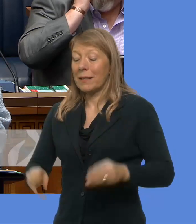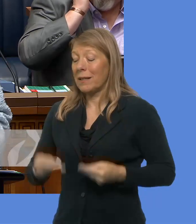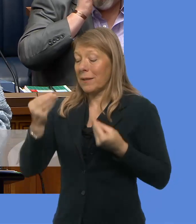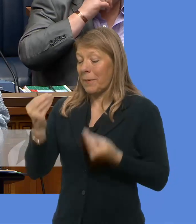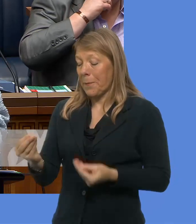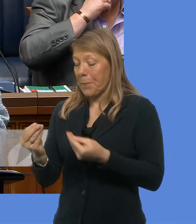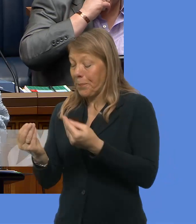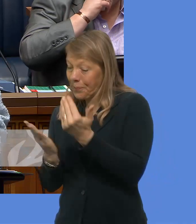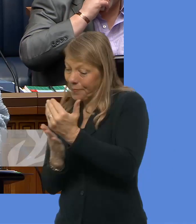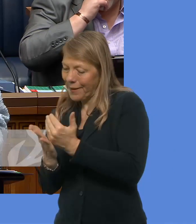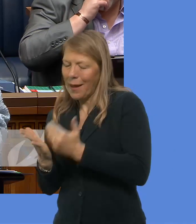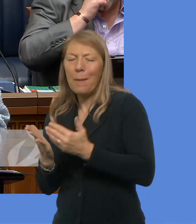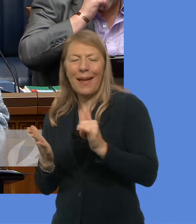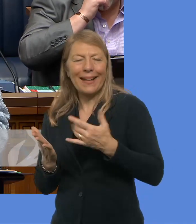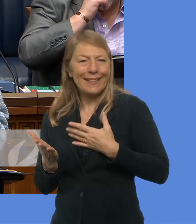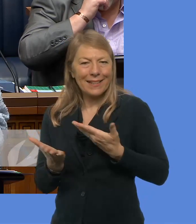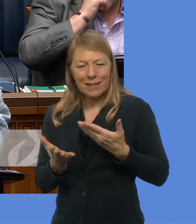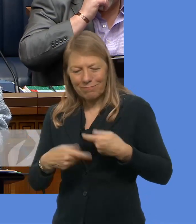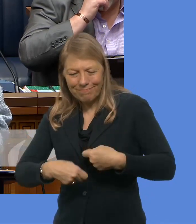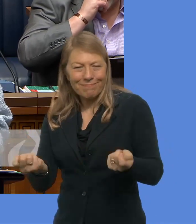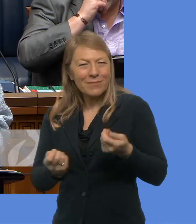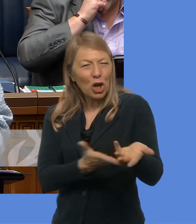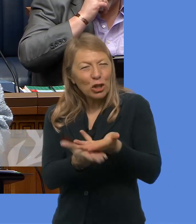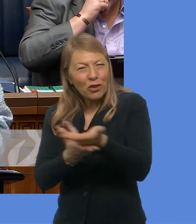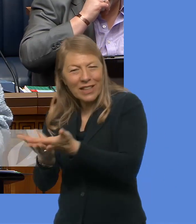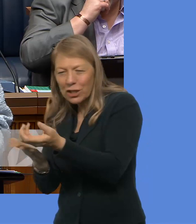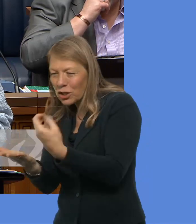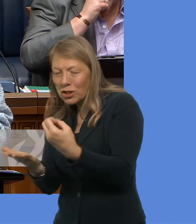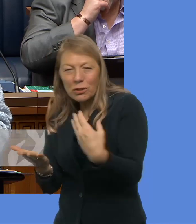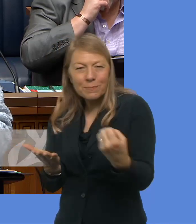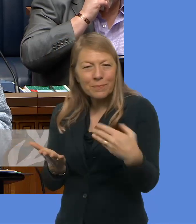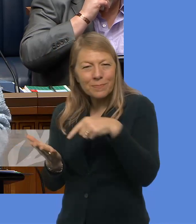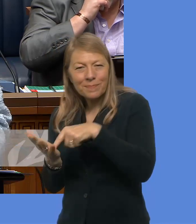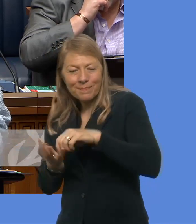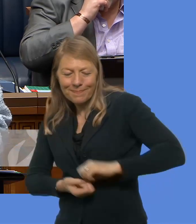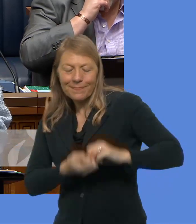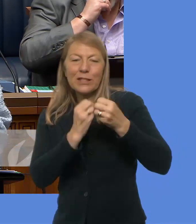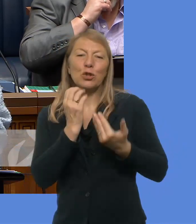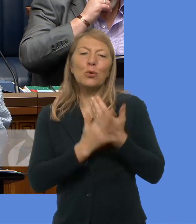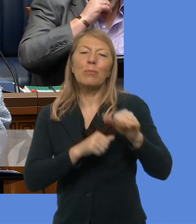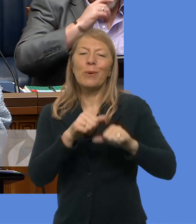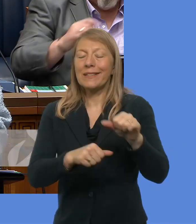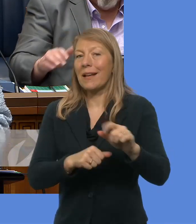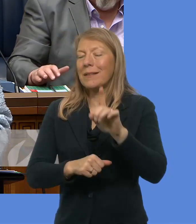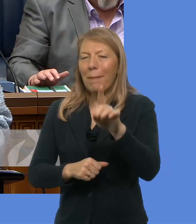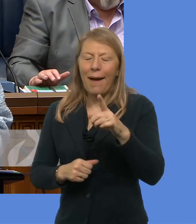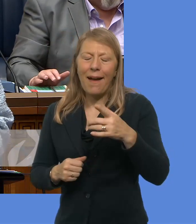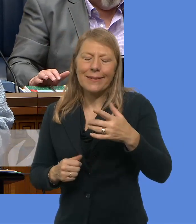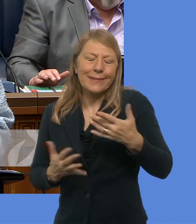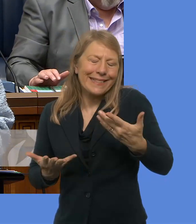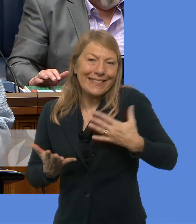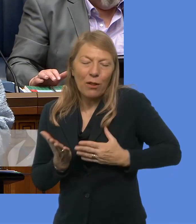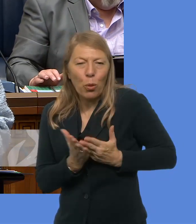service, and I am keen to see the scheme obviously taken forward as quickly as possible, but obviously we need to go through those steps to do that and